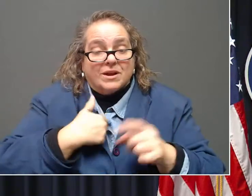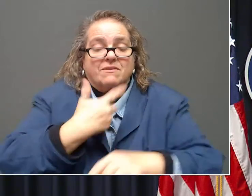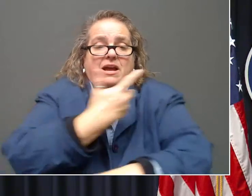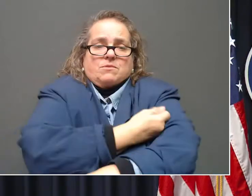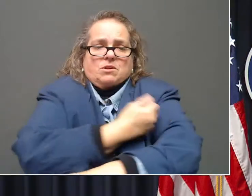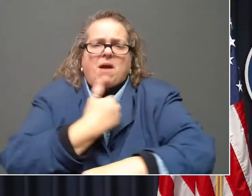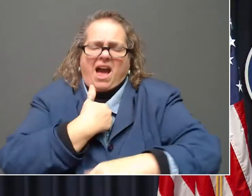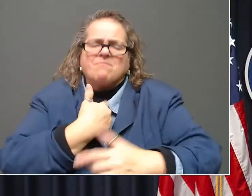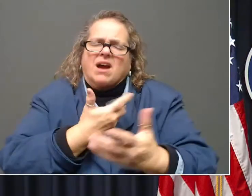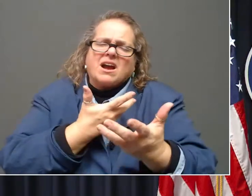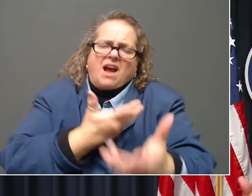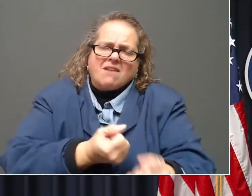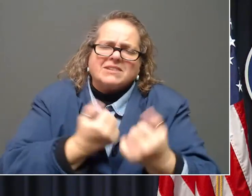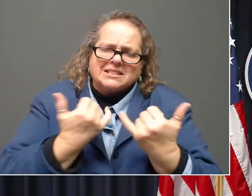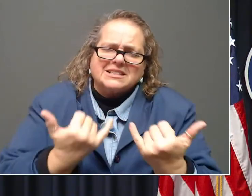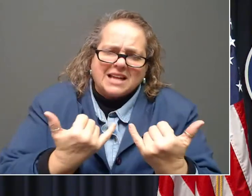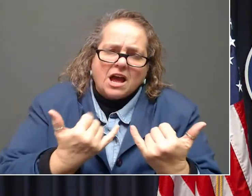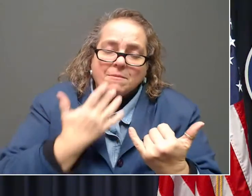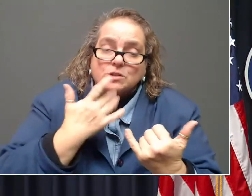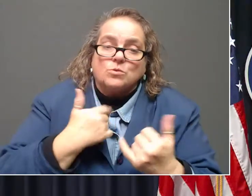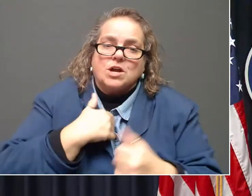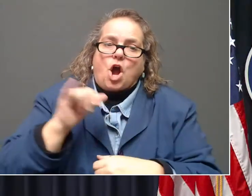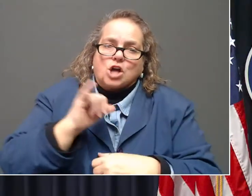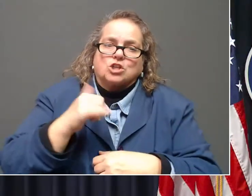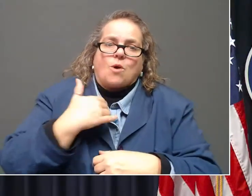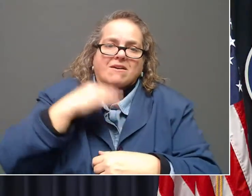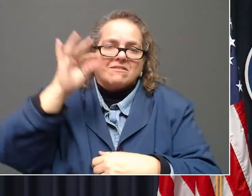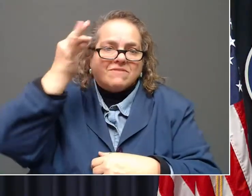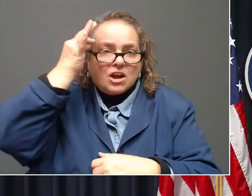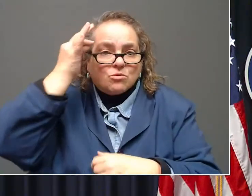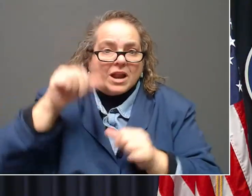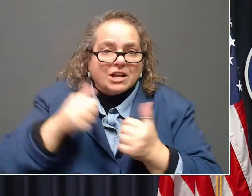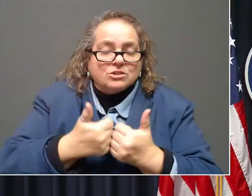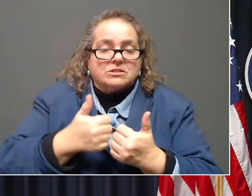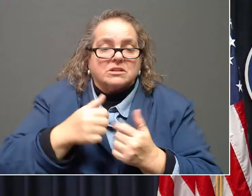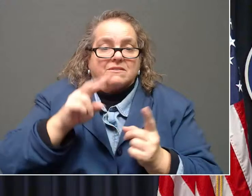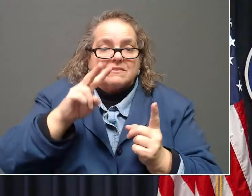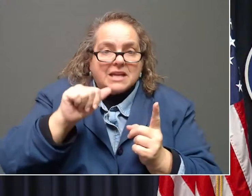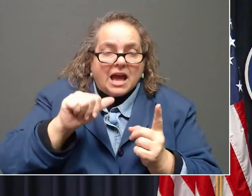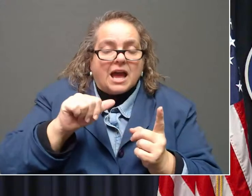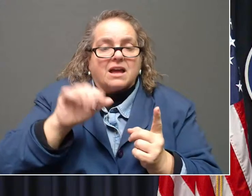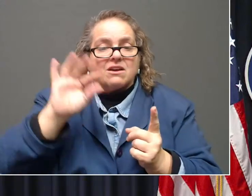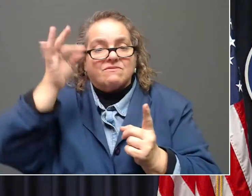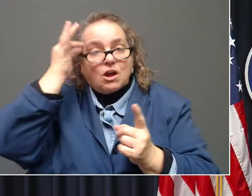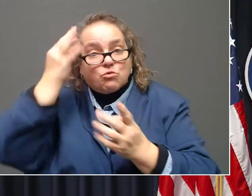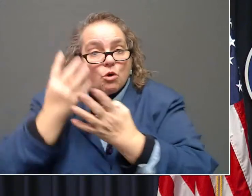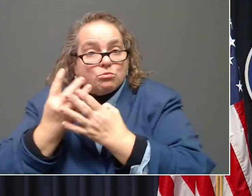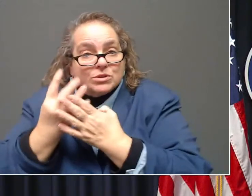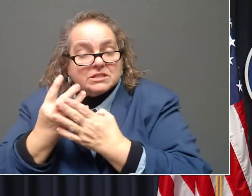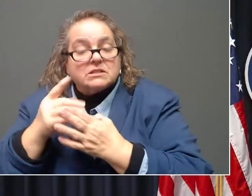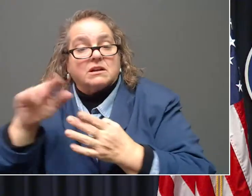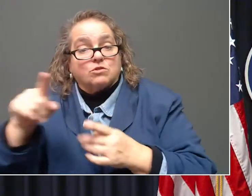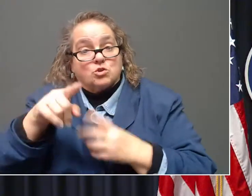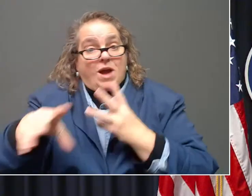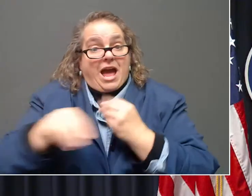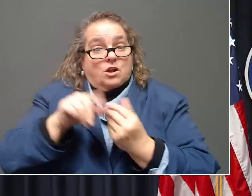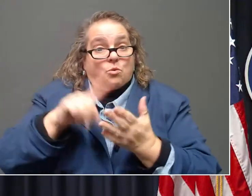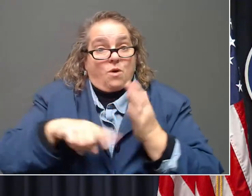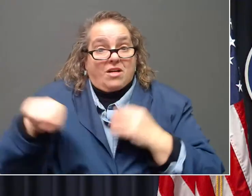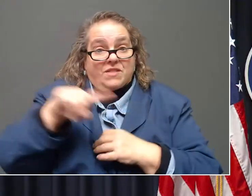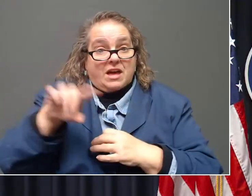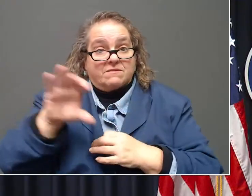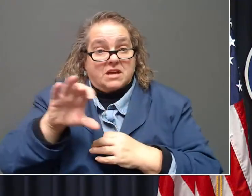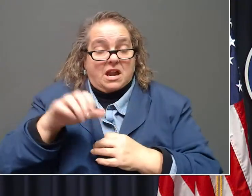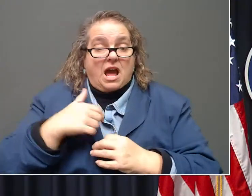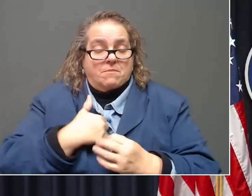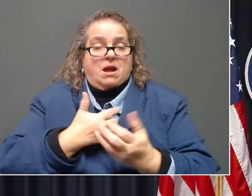this today. We've got about 500,000 folks who's 70 and over, so there's 350,000 more. And we're going to methodically work through